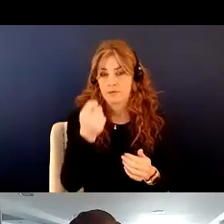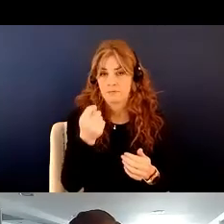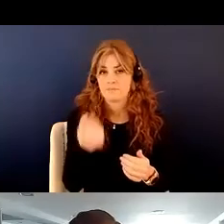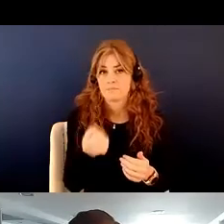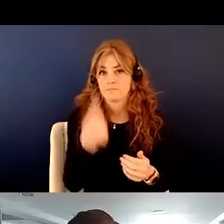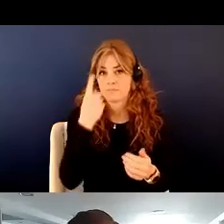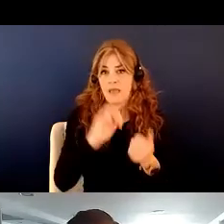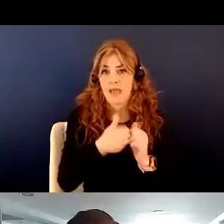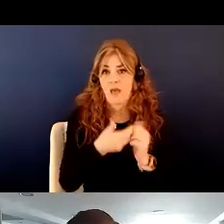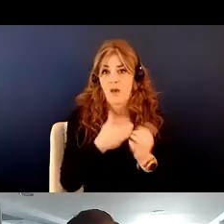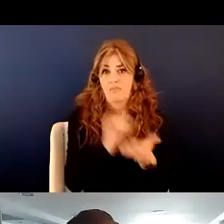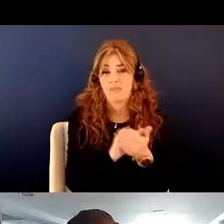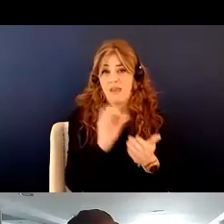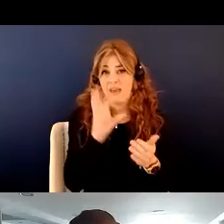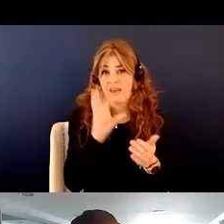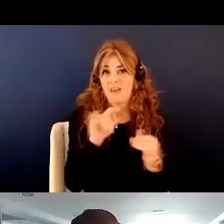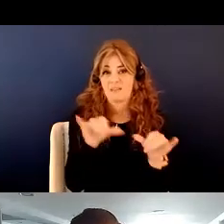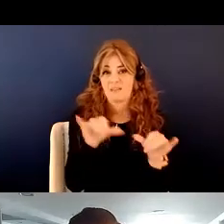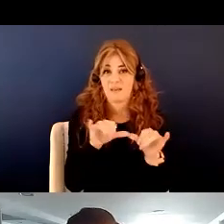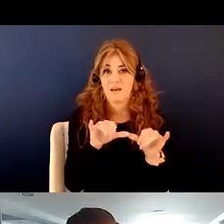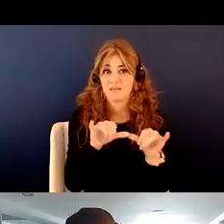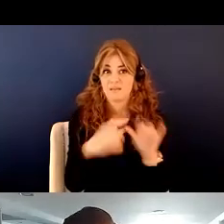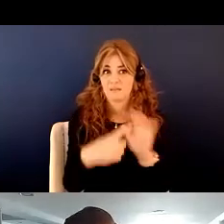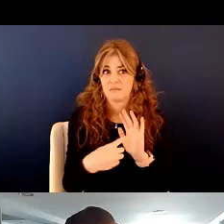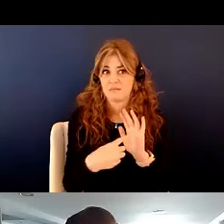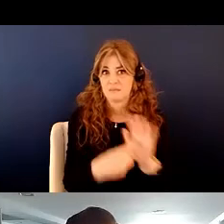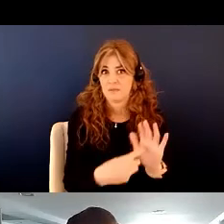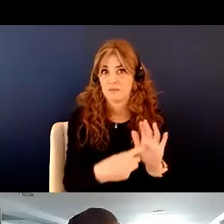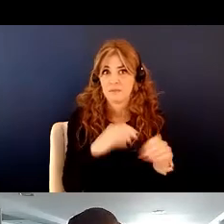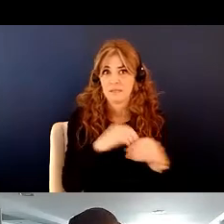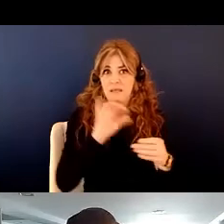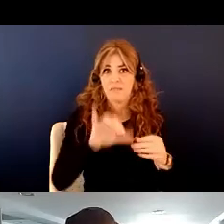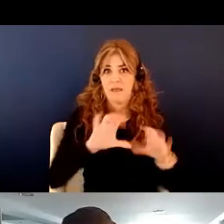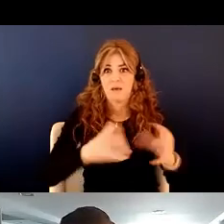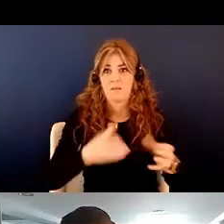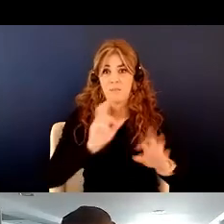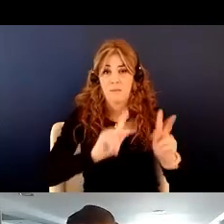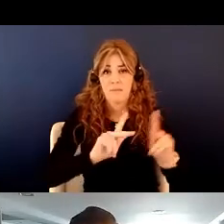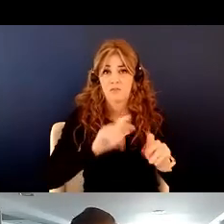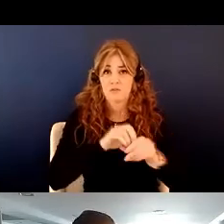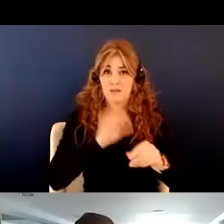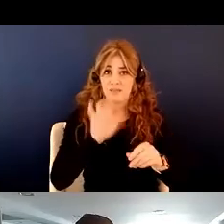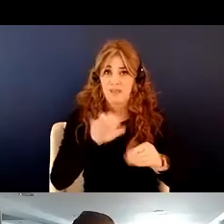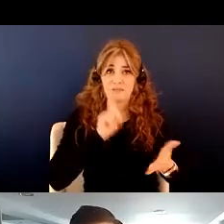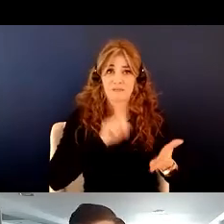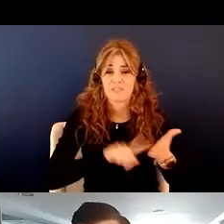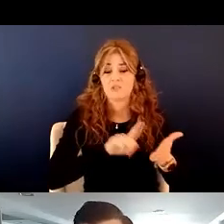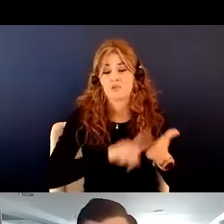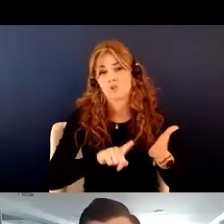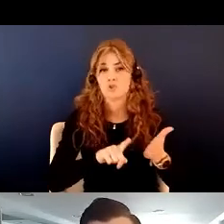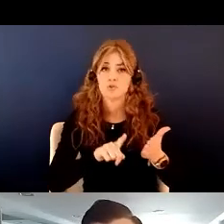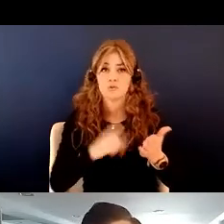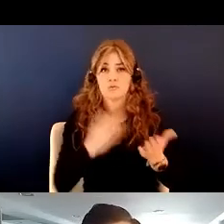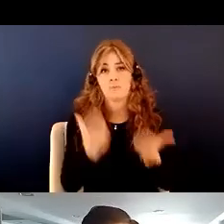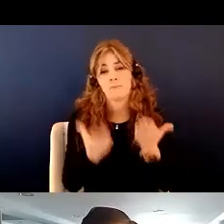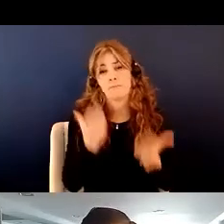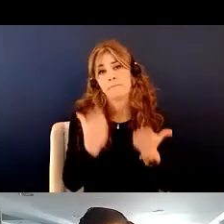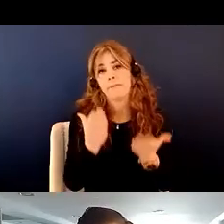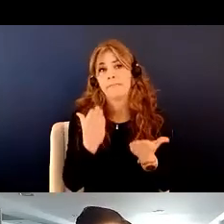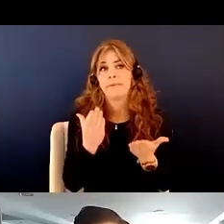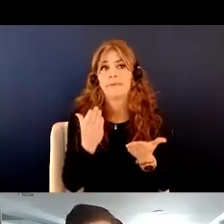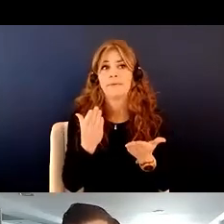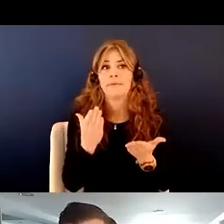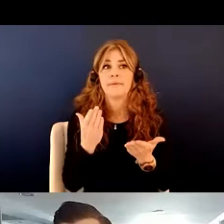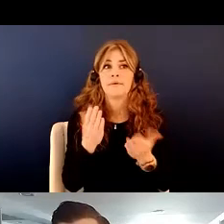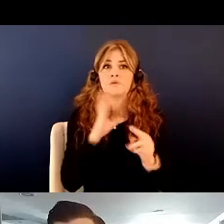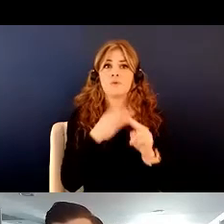effect sizes might be distributed in the population of the research that you're studying. So if you're looking at a particular, say,